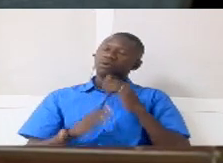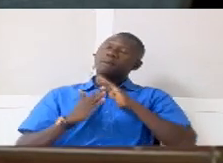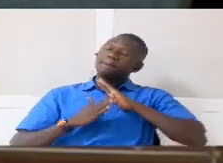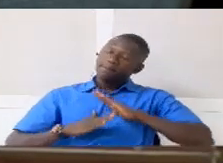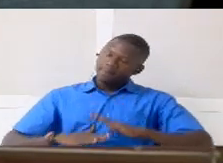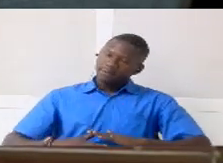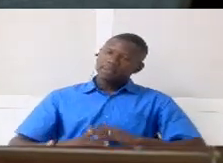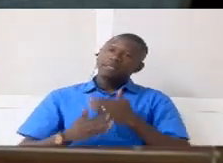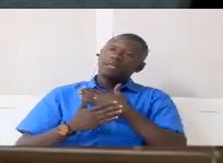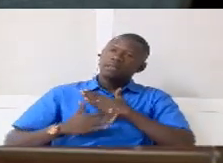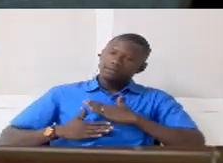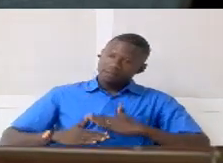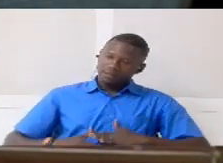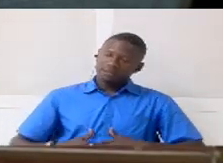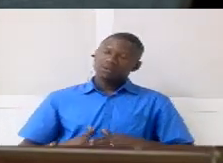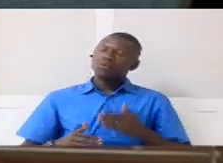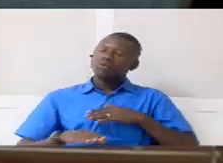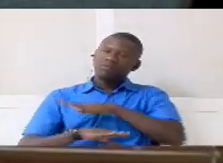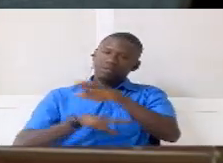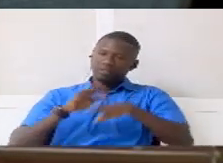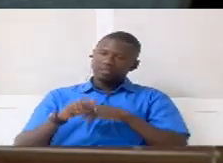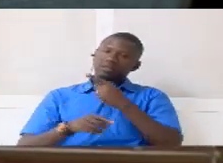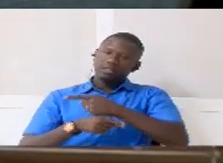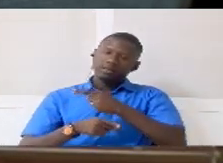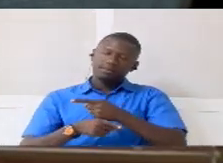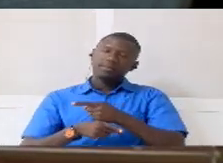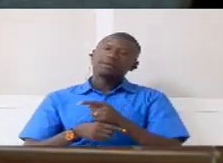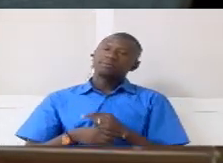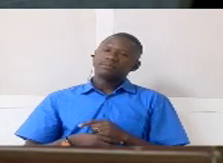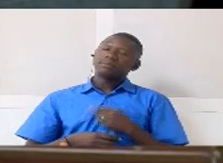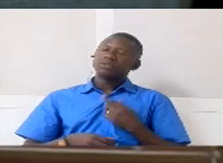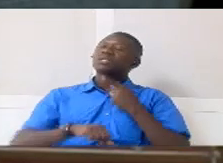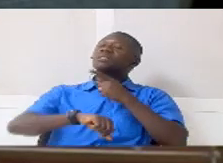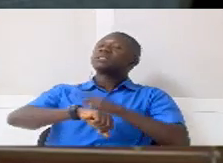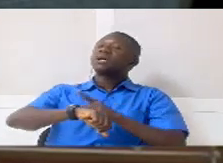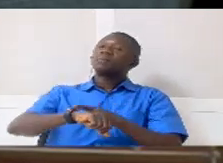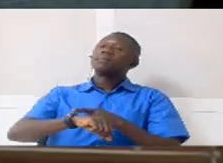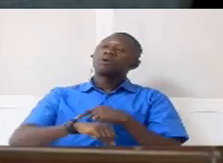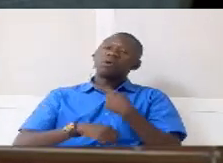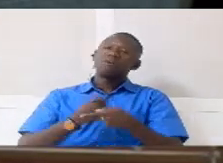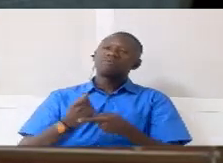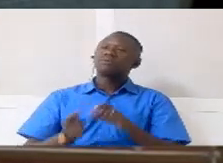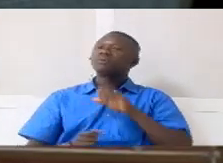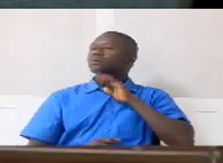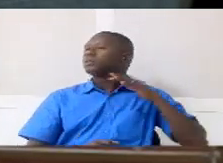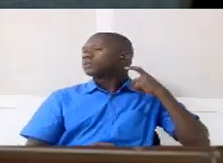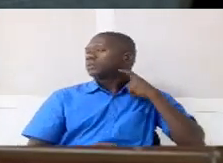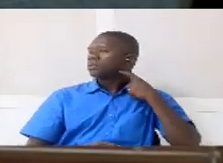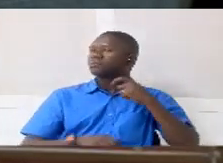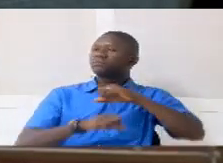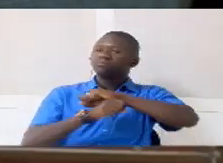healing over this nation, the Gambia, during this period of COVID-19.